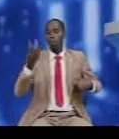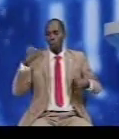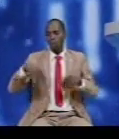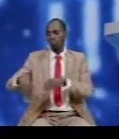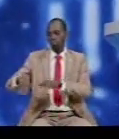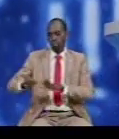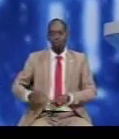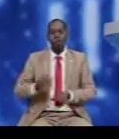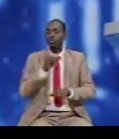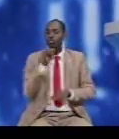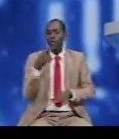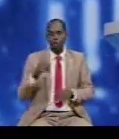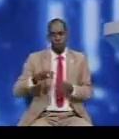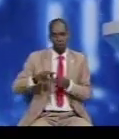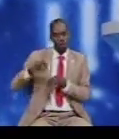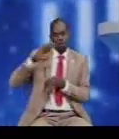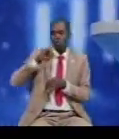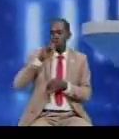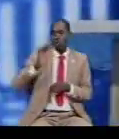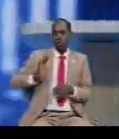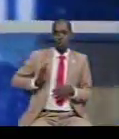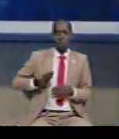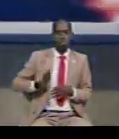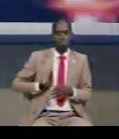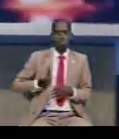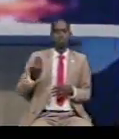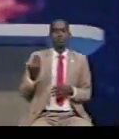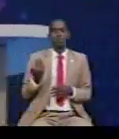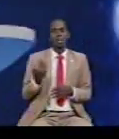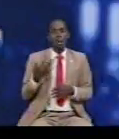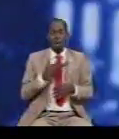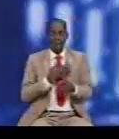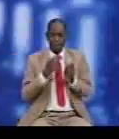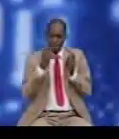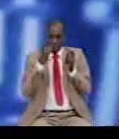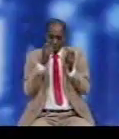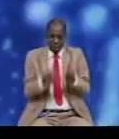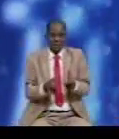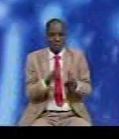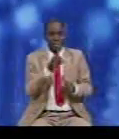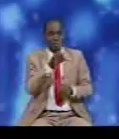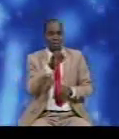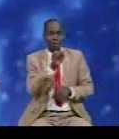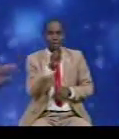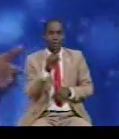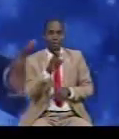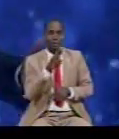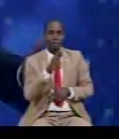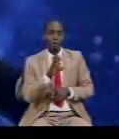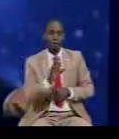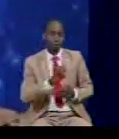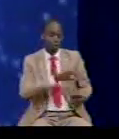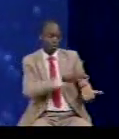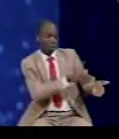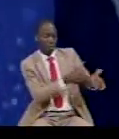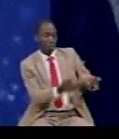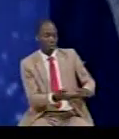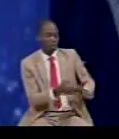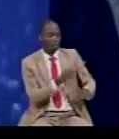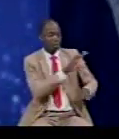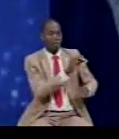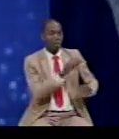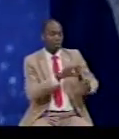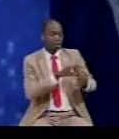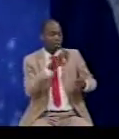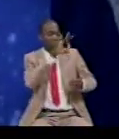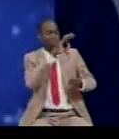a soul, not a spirit. Immediately Lazarus died, his spirit, his soul, was carried by